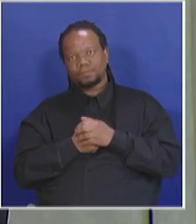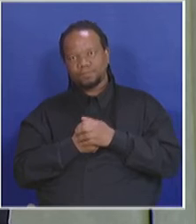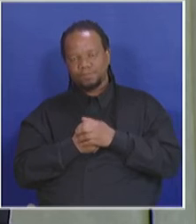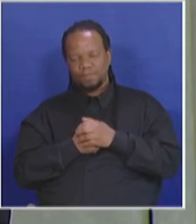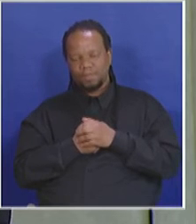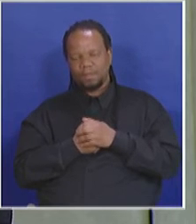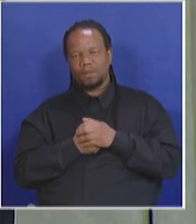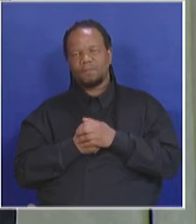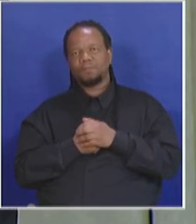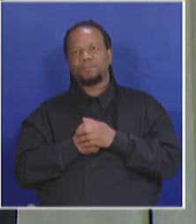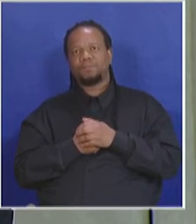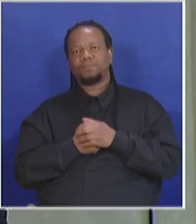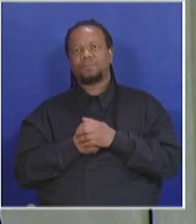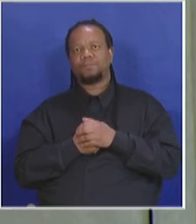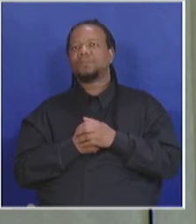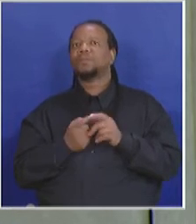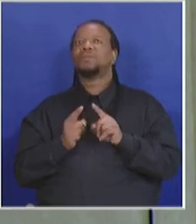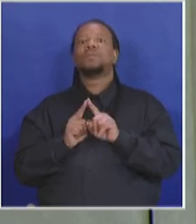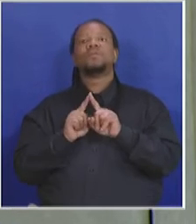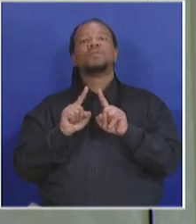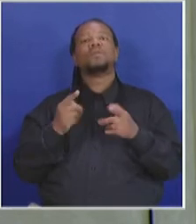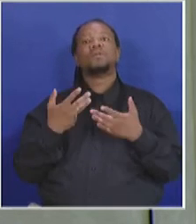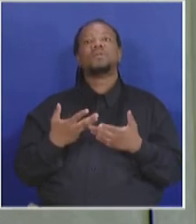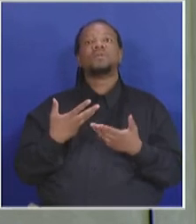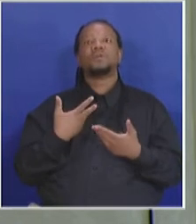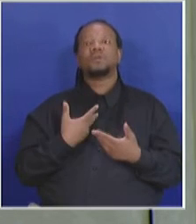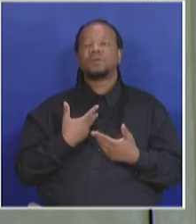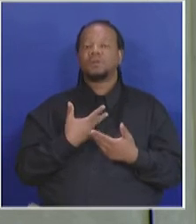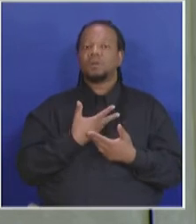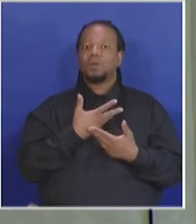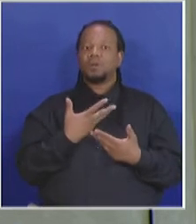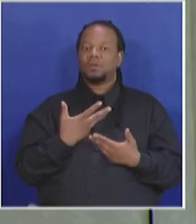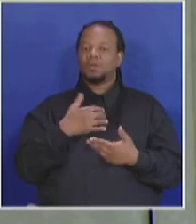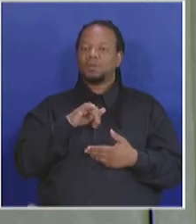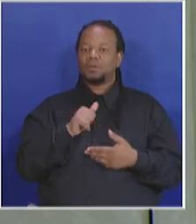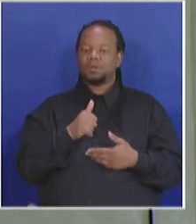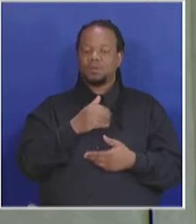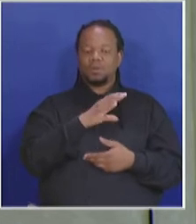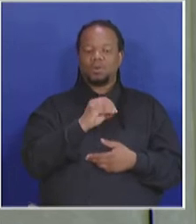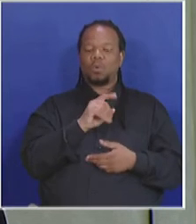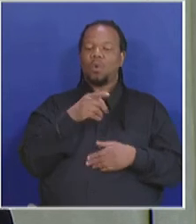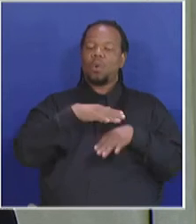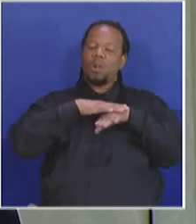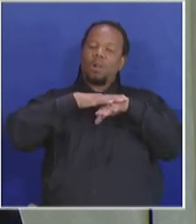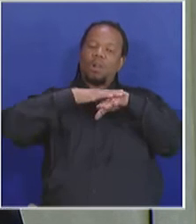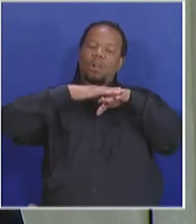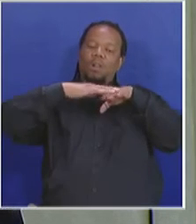road whole college deliver coal at Arnold Power Station, and that road is called